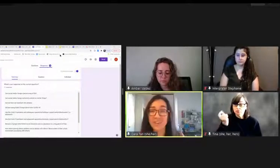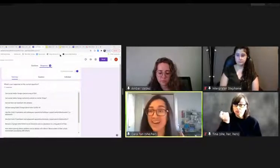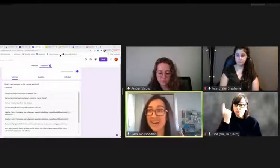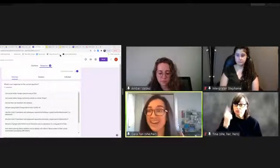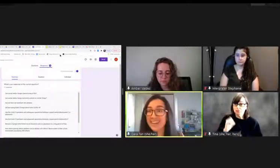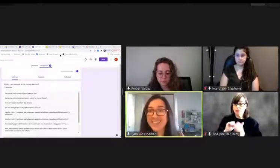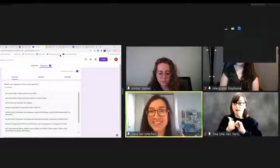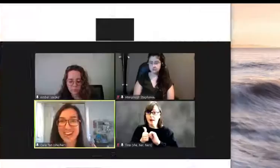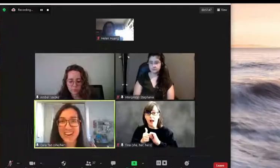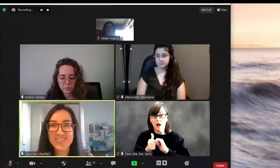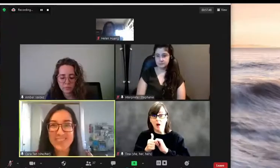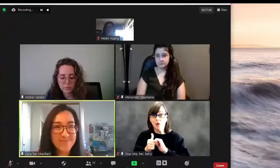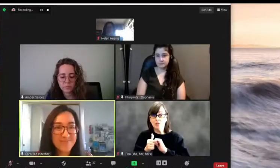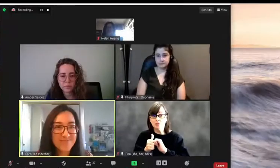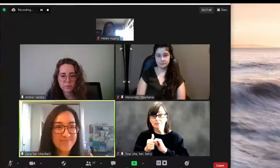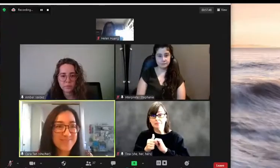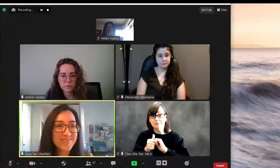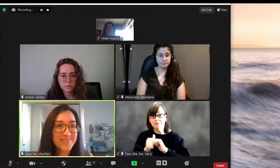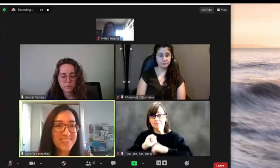So yay, good job.